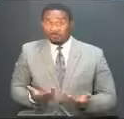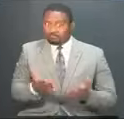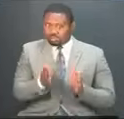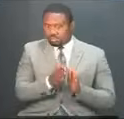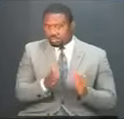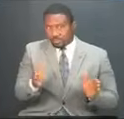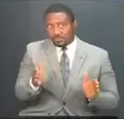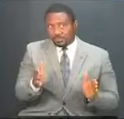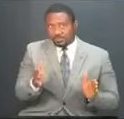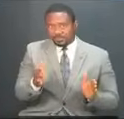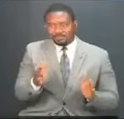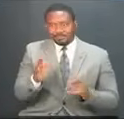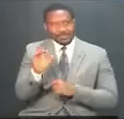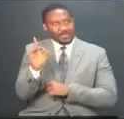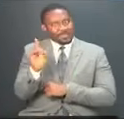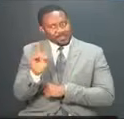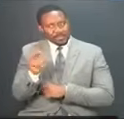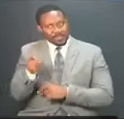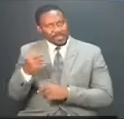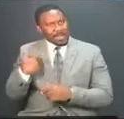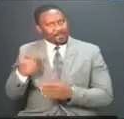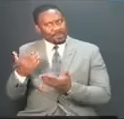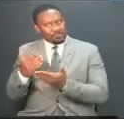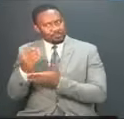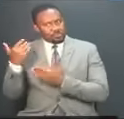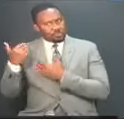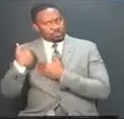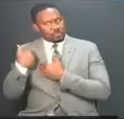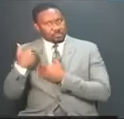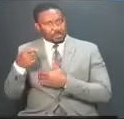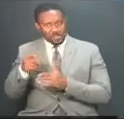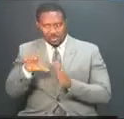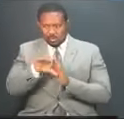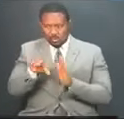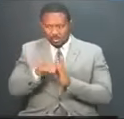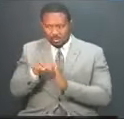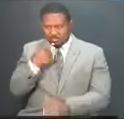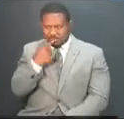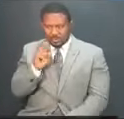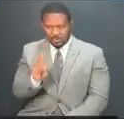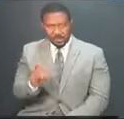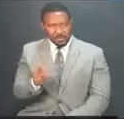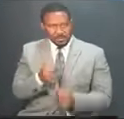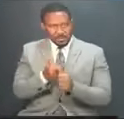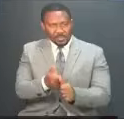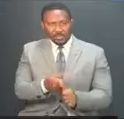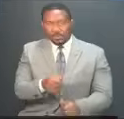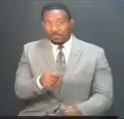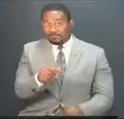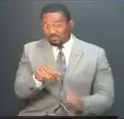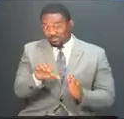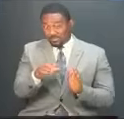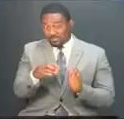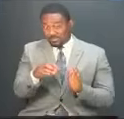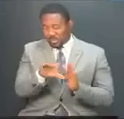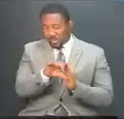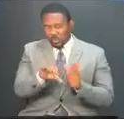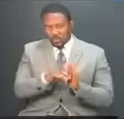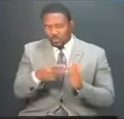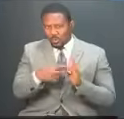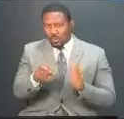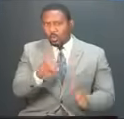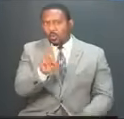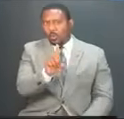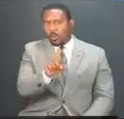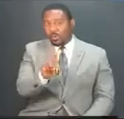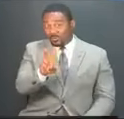of December, the clerk was obliged constitutionally, pursuant to Article 1125,